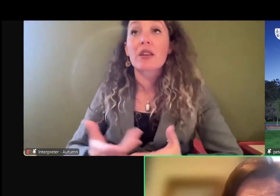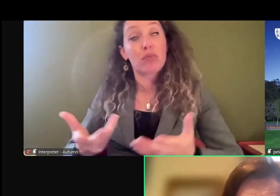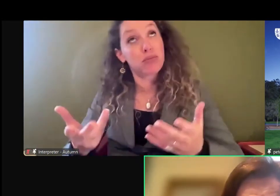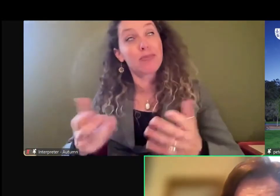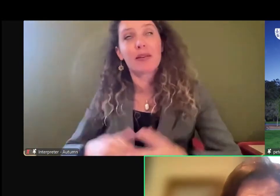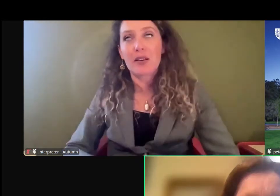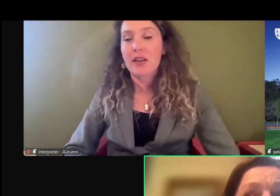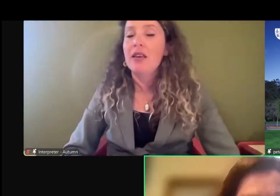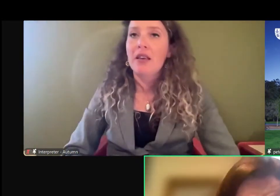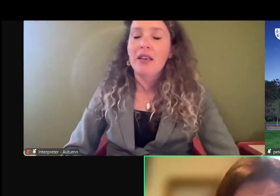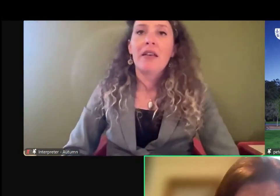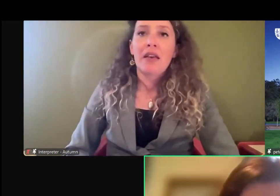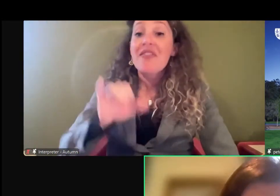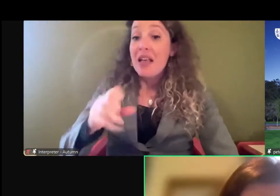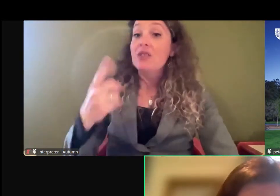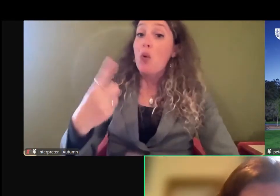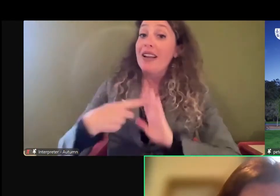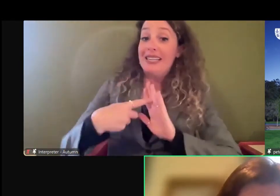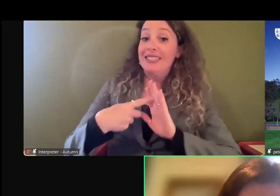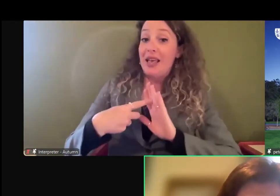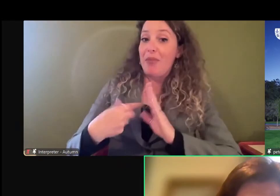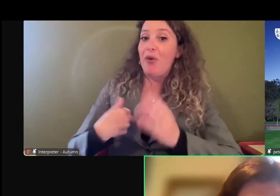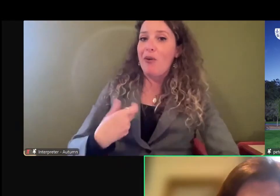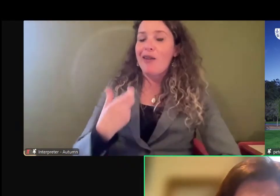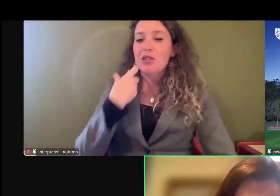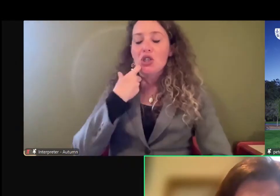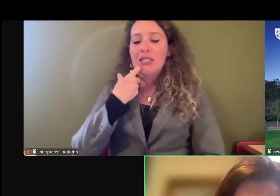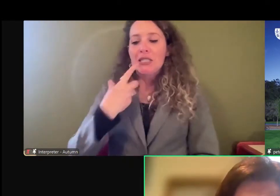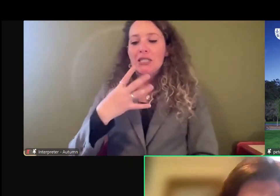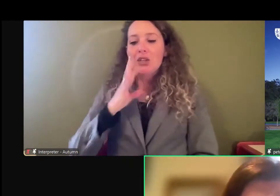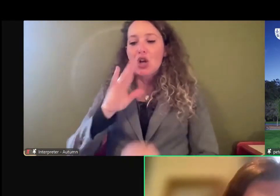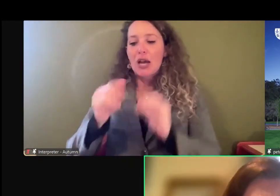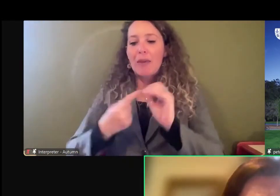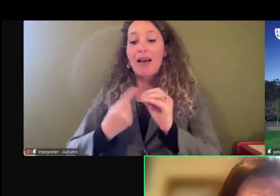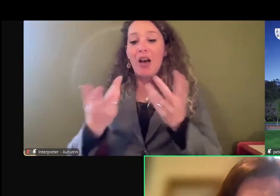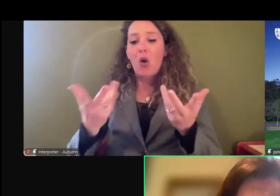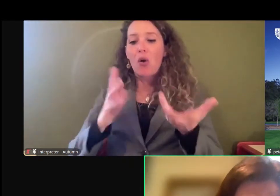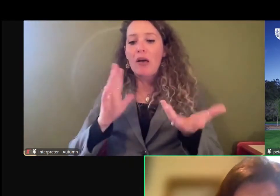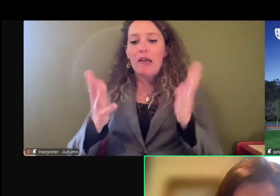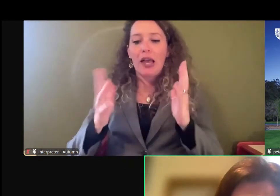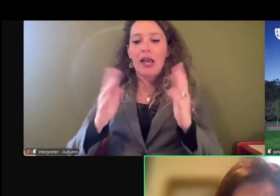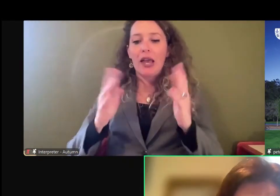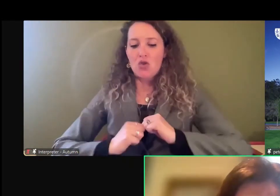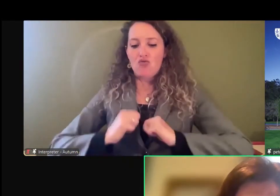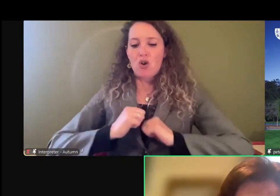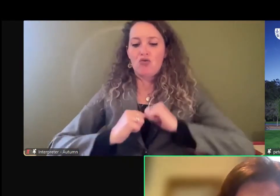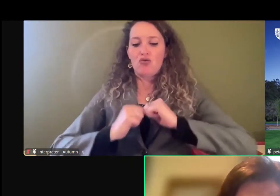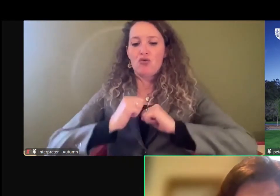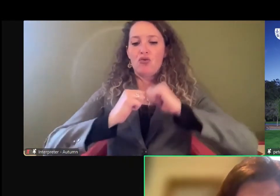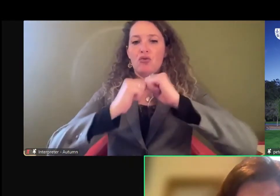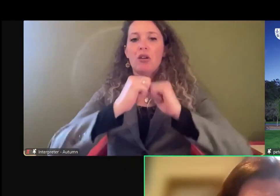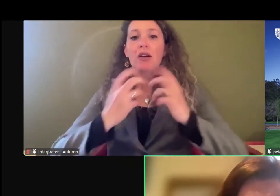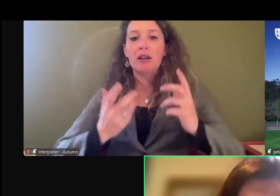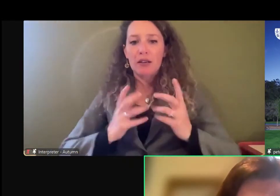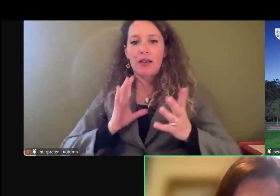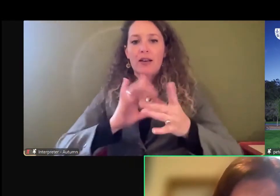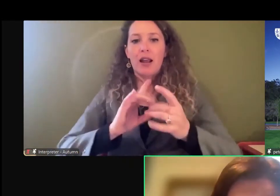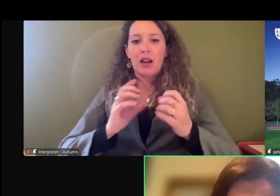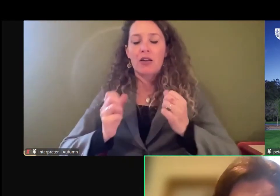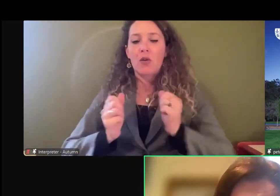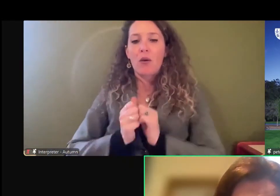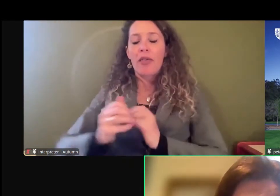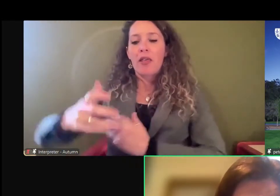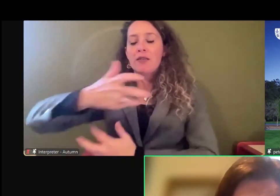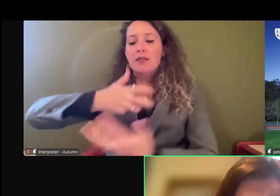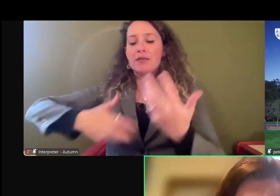was that's an example of what I was talking about earlier, about sort of the infrastructure around our